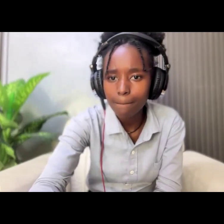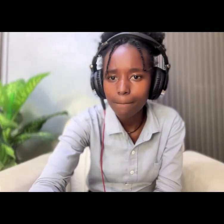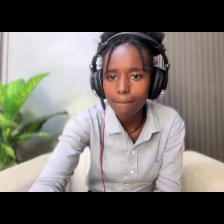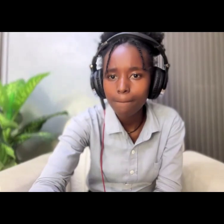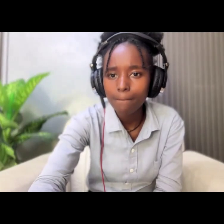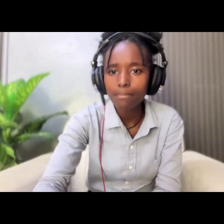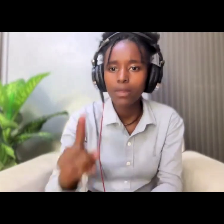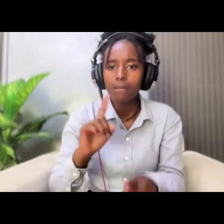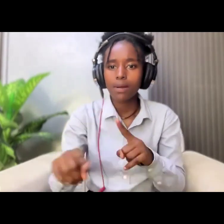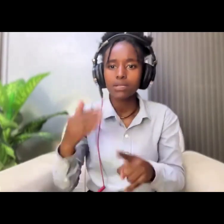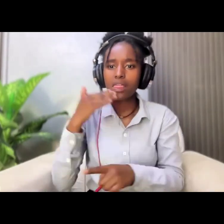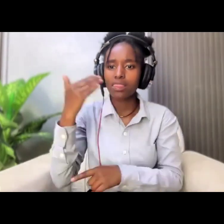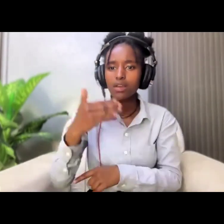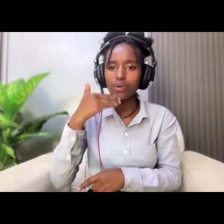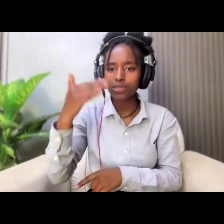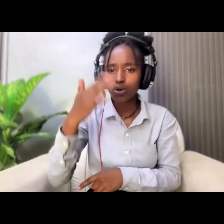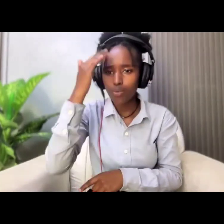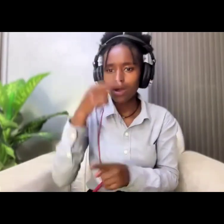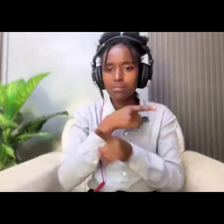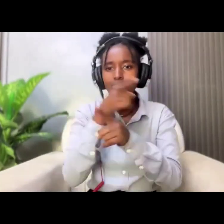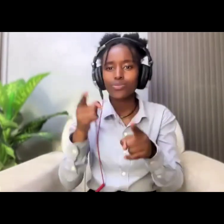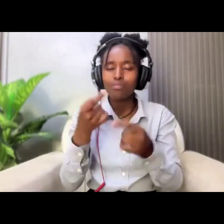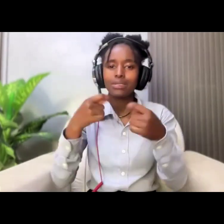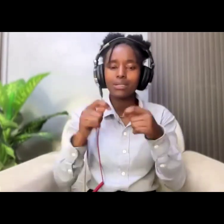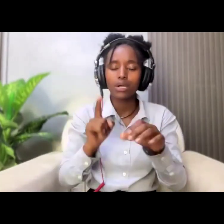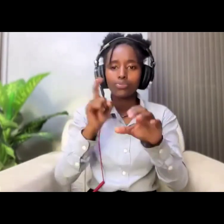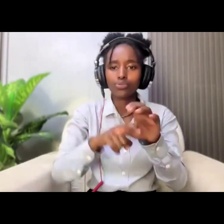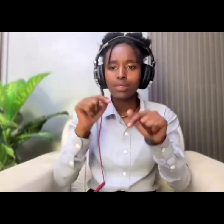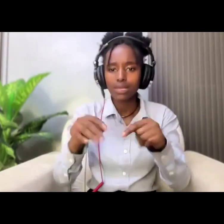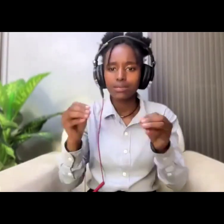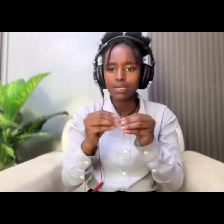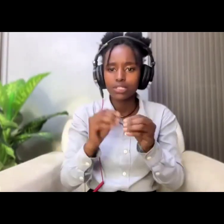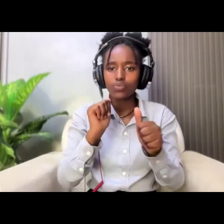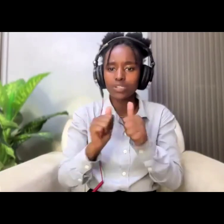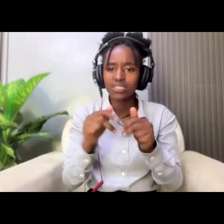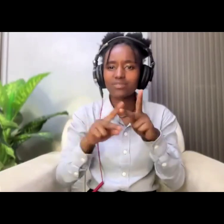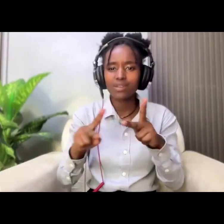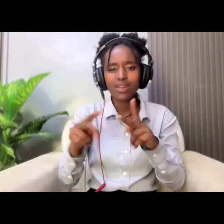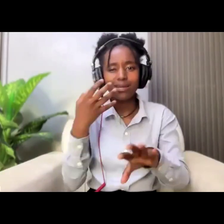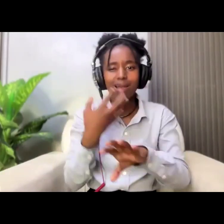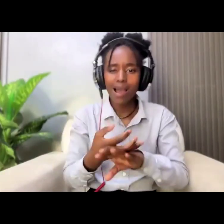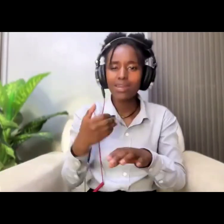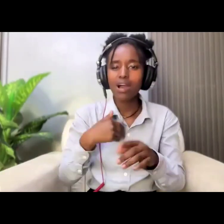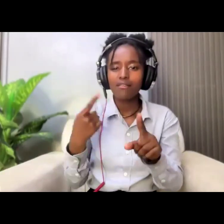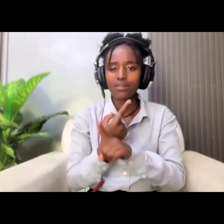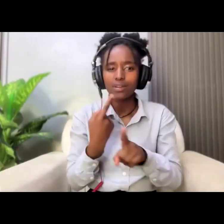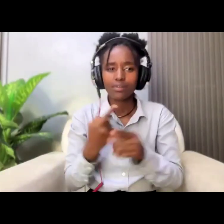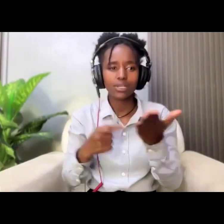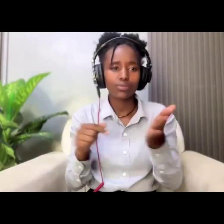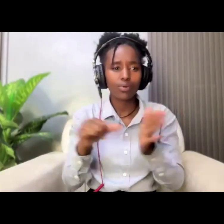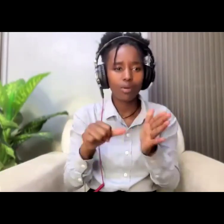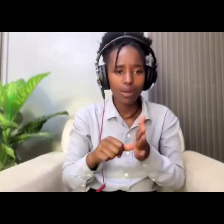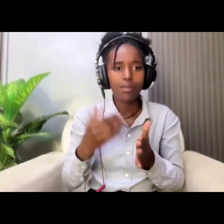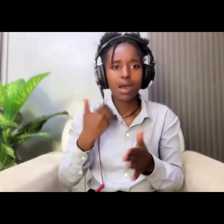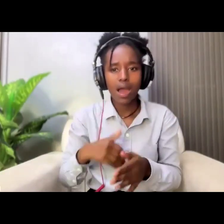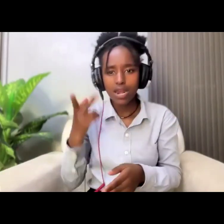seminar. We had power outages, we had all sorts of things, but I think we've had some good discussion and some good points have been made. This